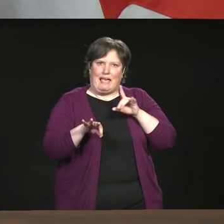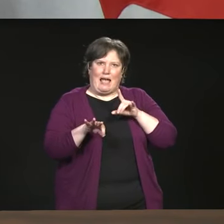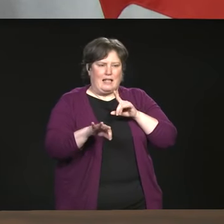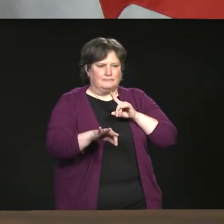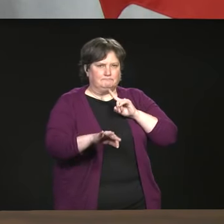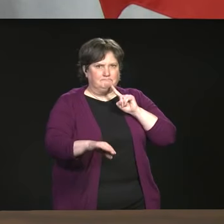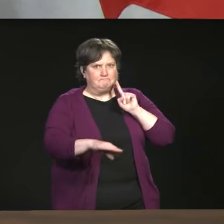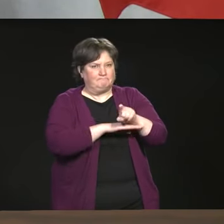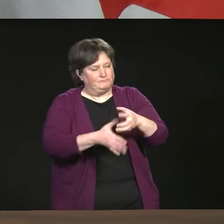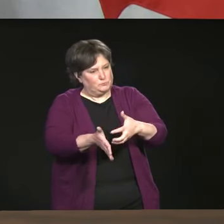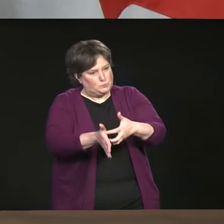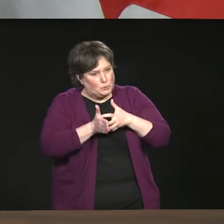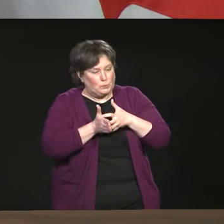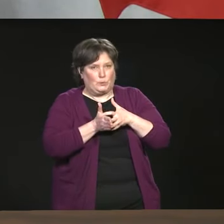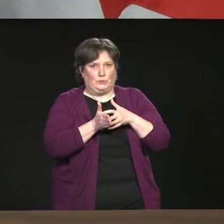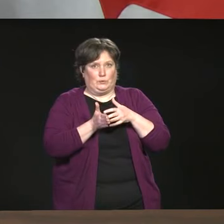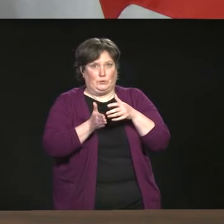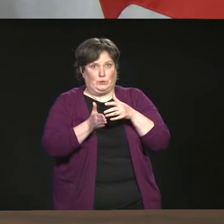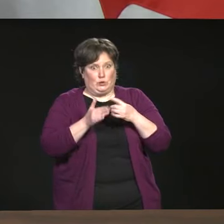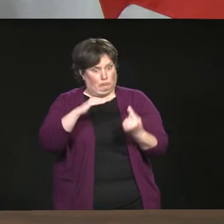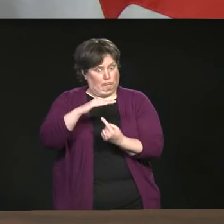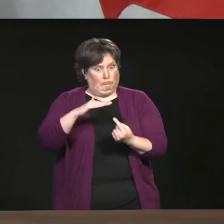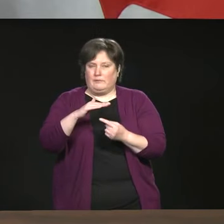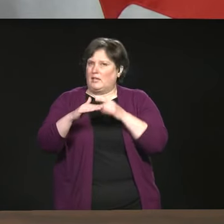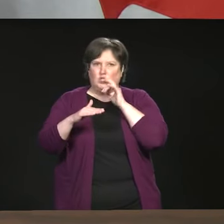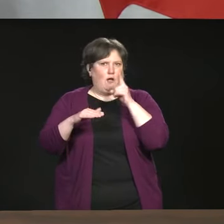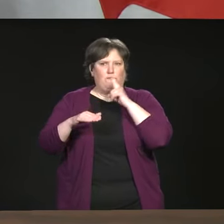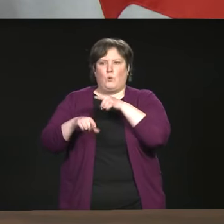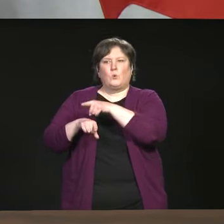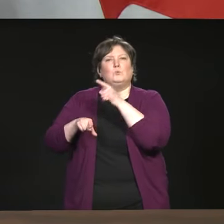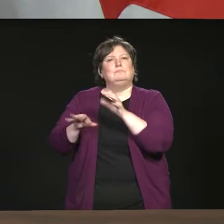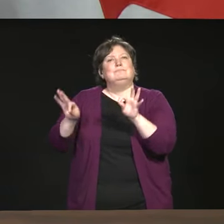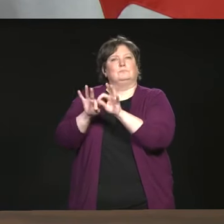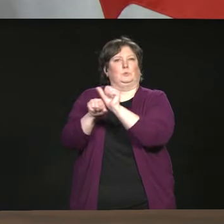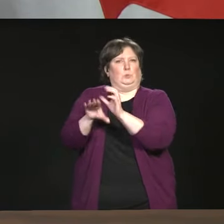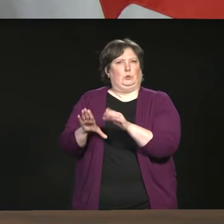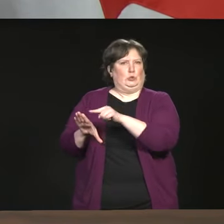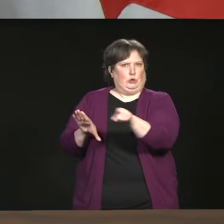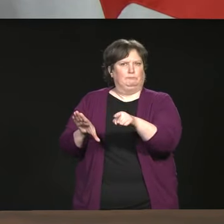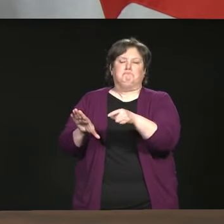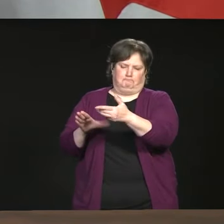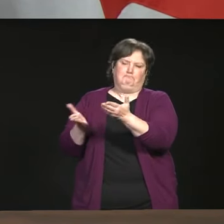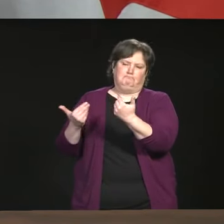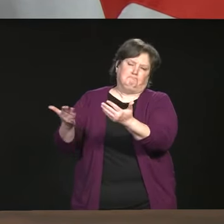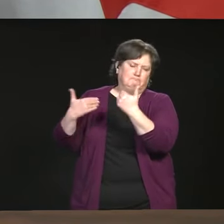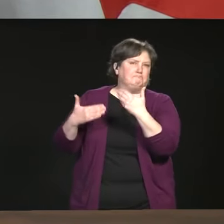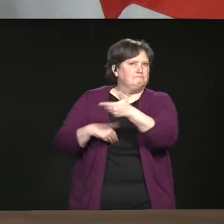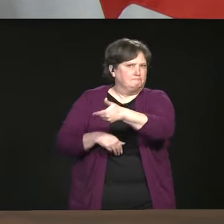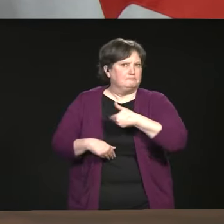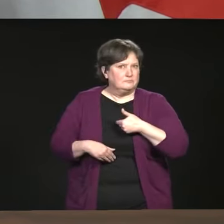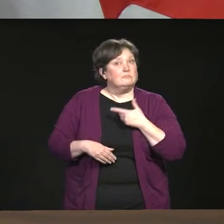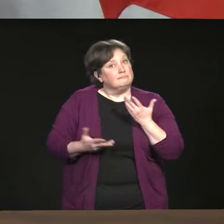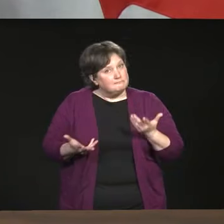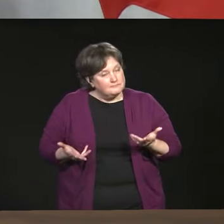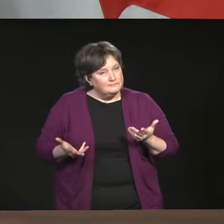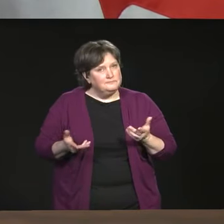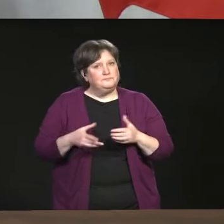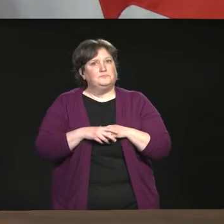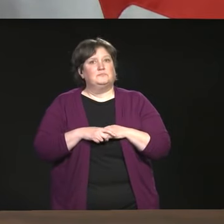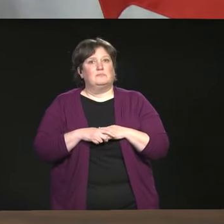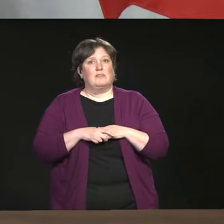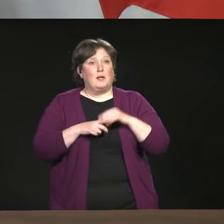workers. We, of course, understand that the situation in the world and on our